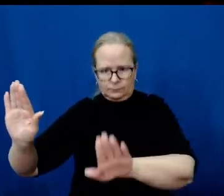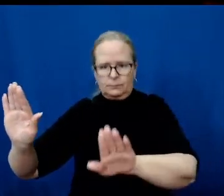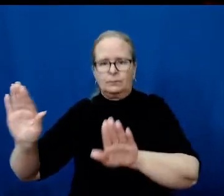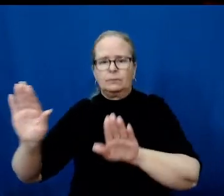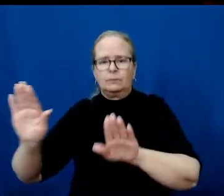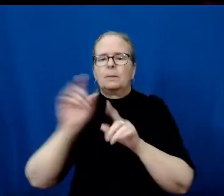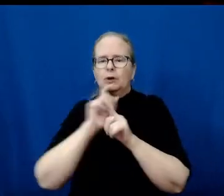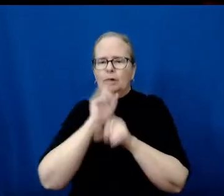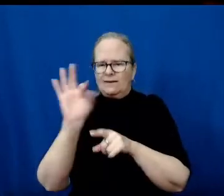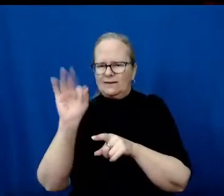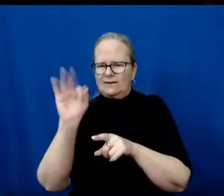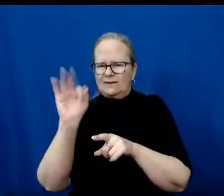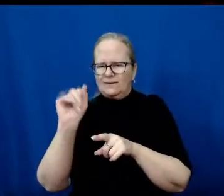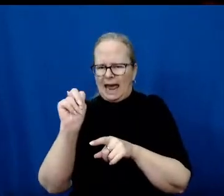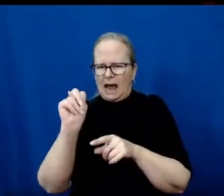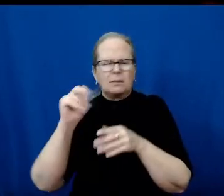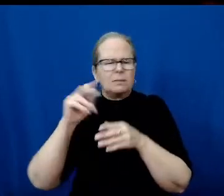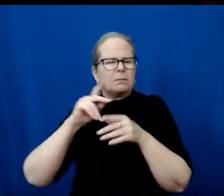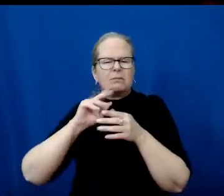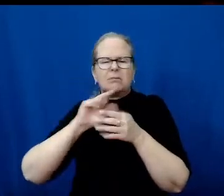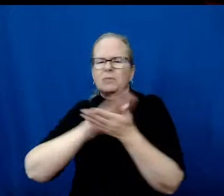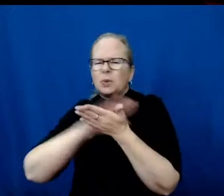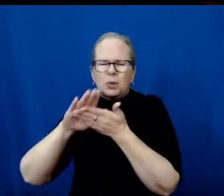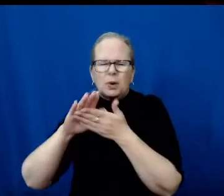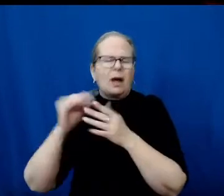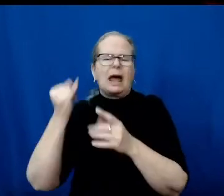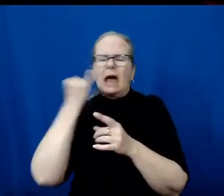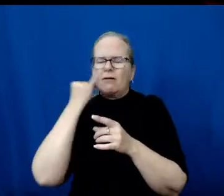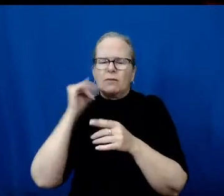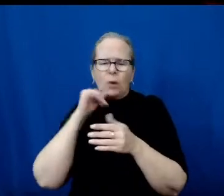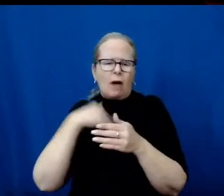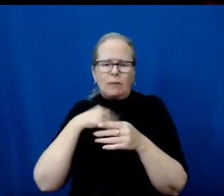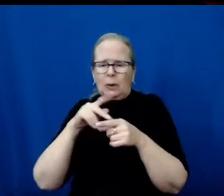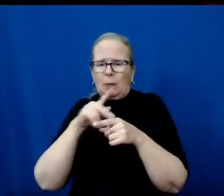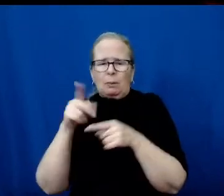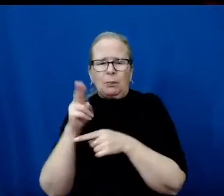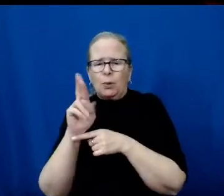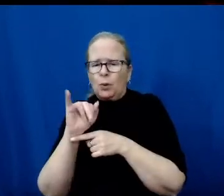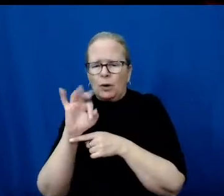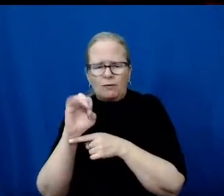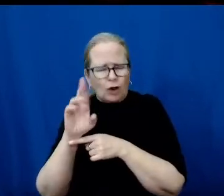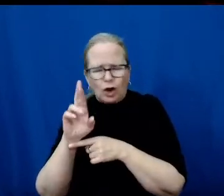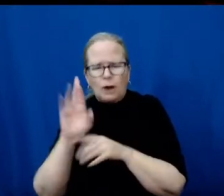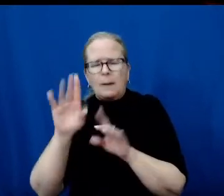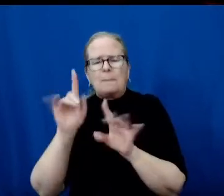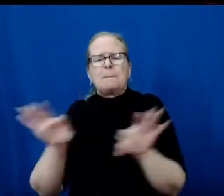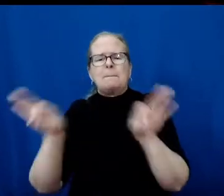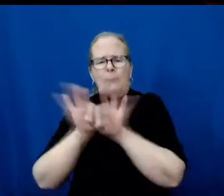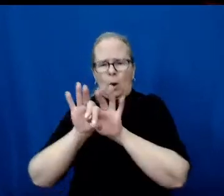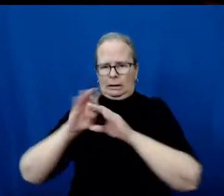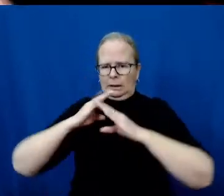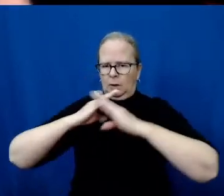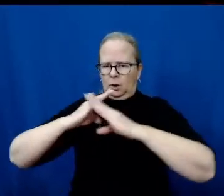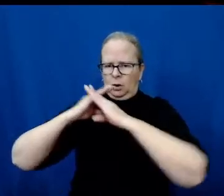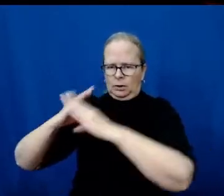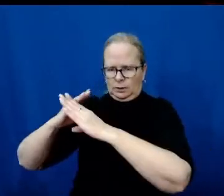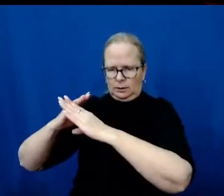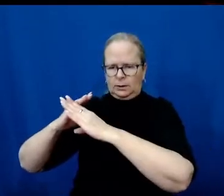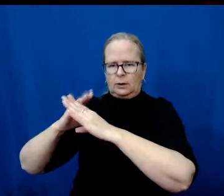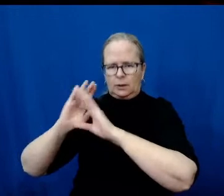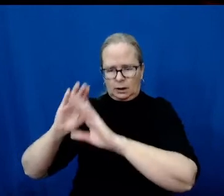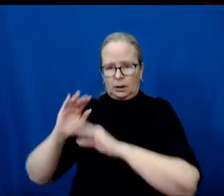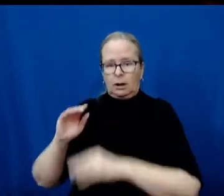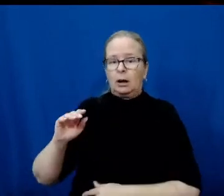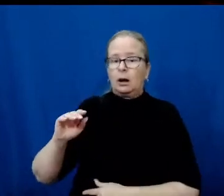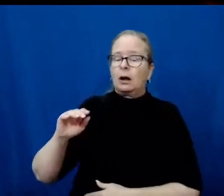because, you know, the analogy that has been used as people start to understand airborne transmission more, you know, smoke in